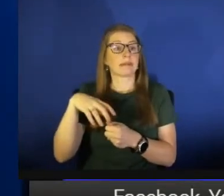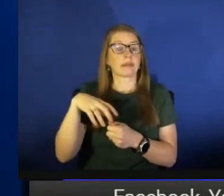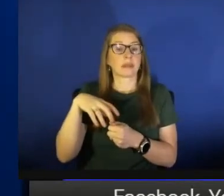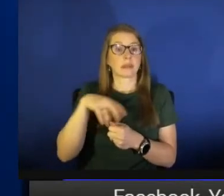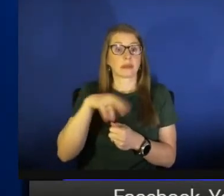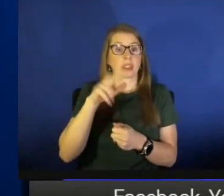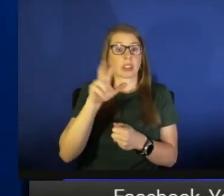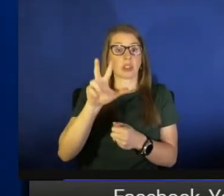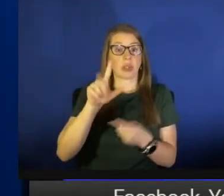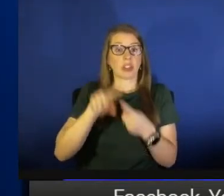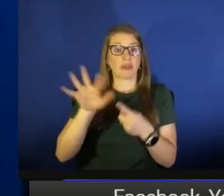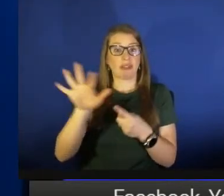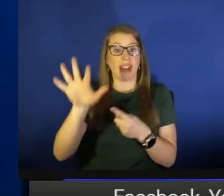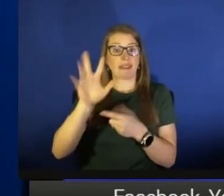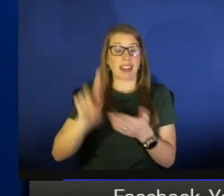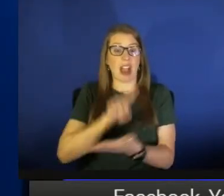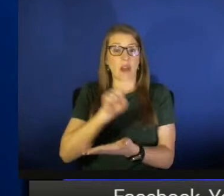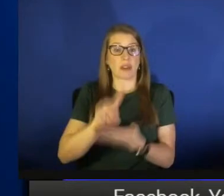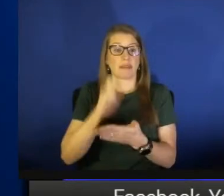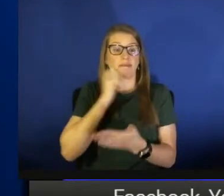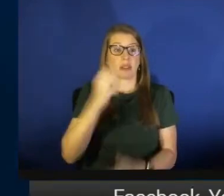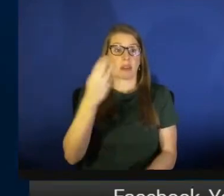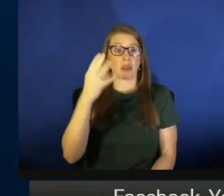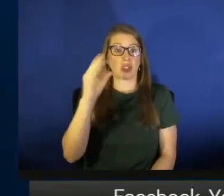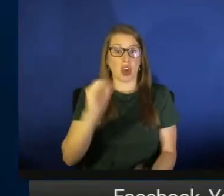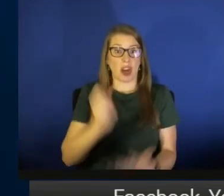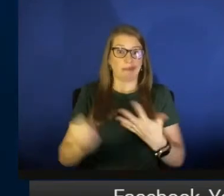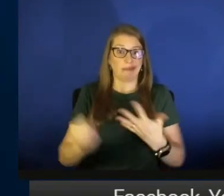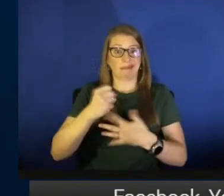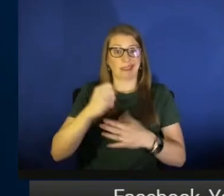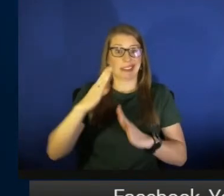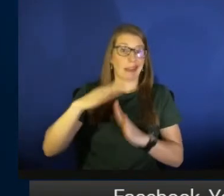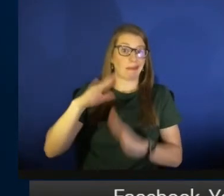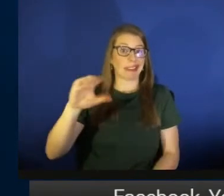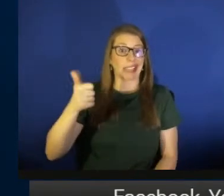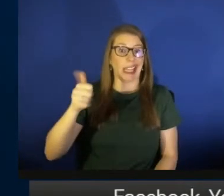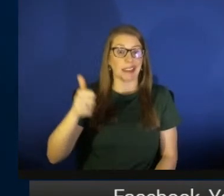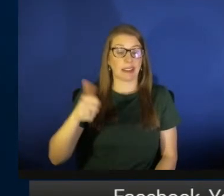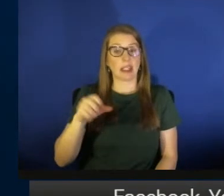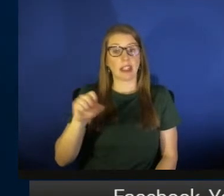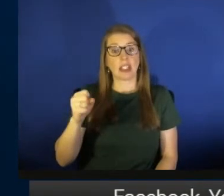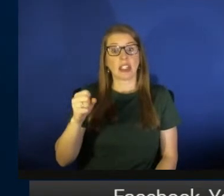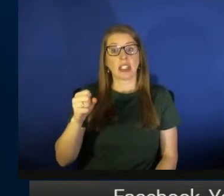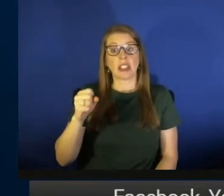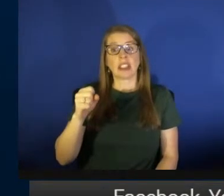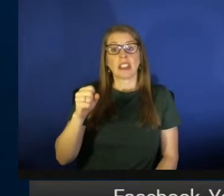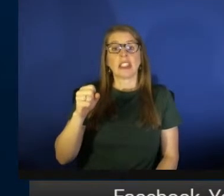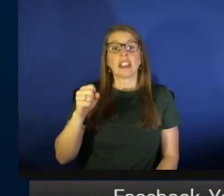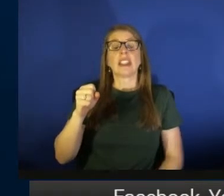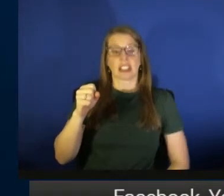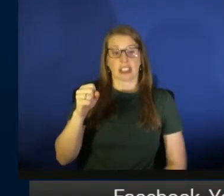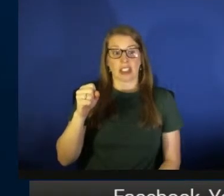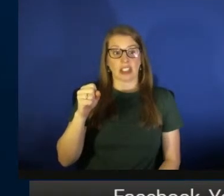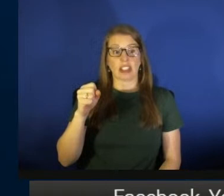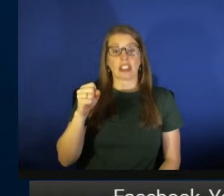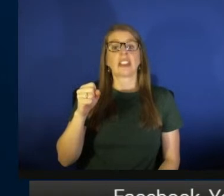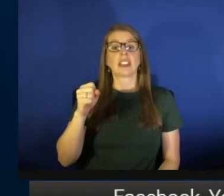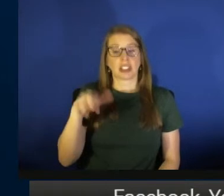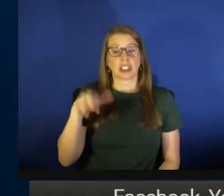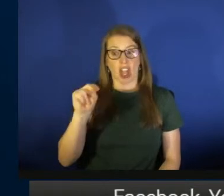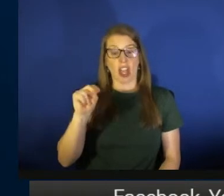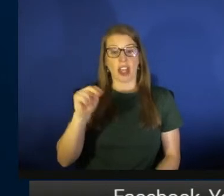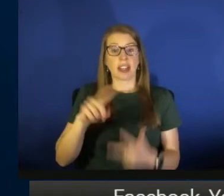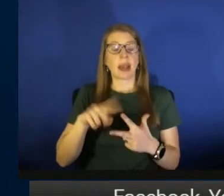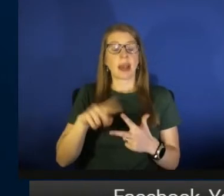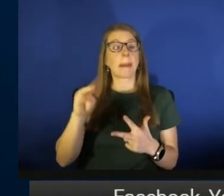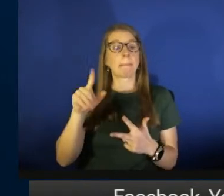day. Missouri, in fact, ranked in the top 10. So, Sean, Matt, Jesse, I want to start with you. You guys are leaders in the